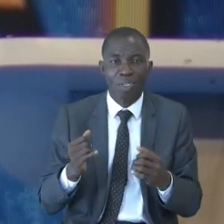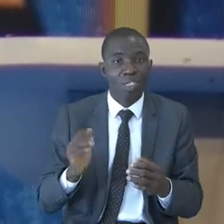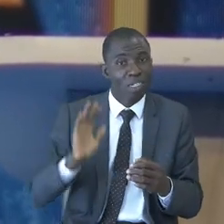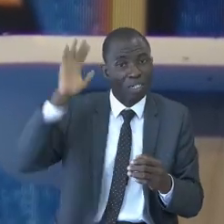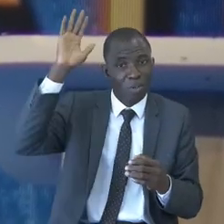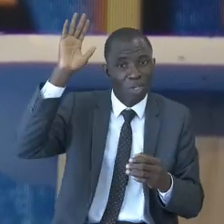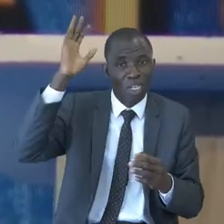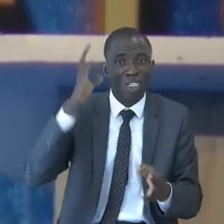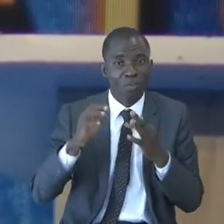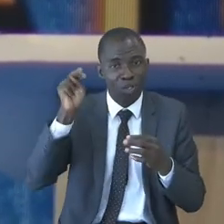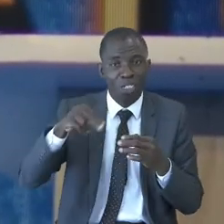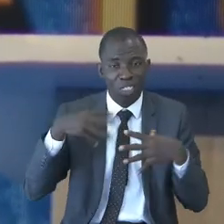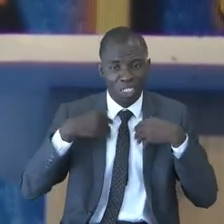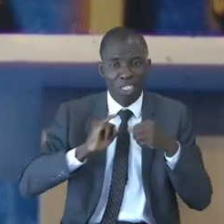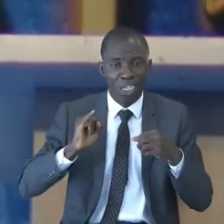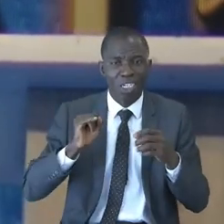deliverance, miracle,